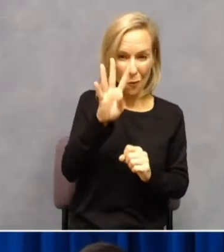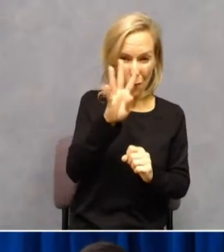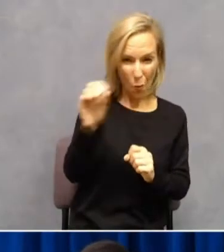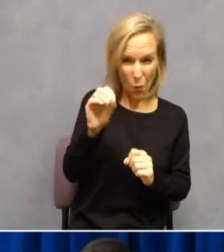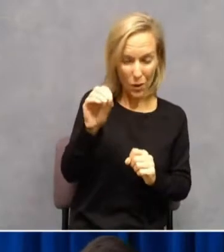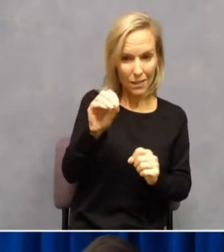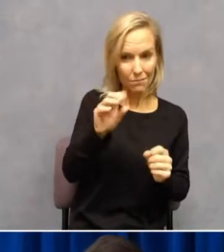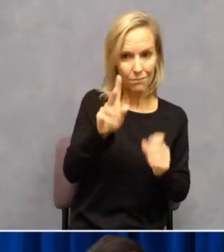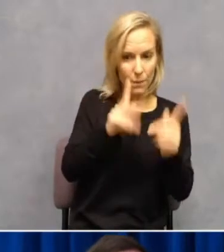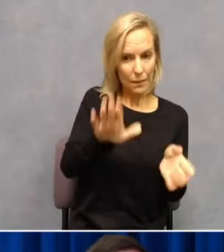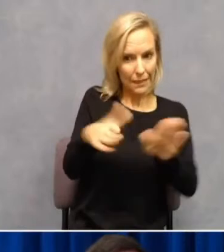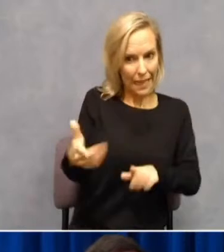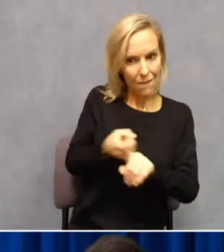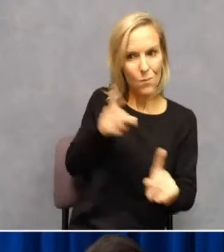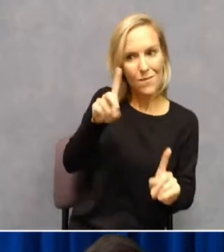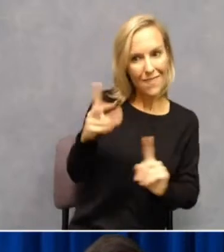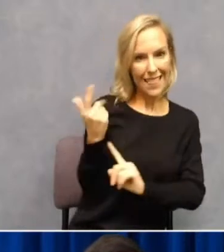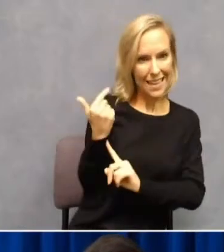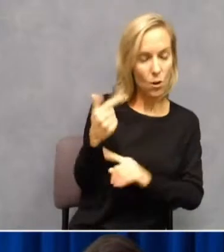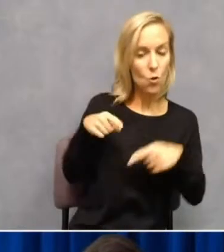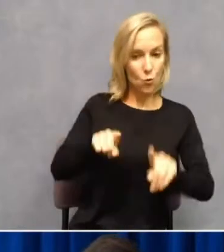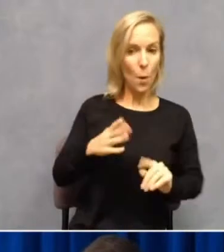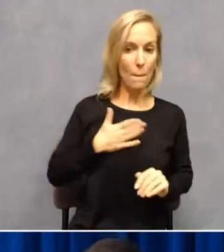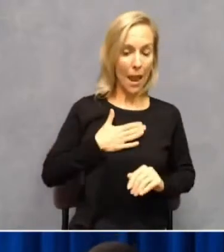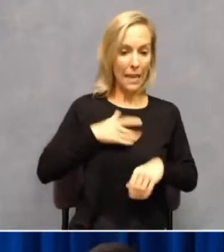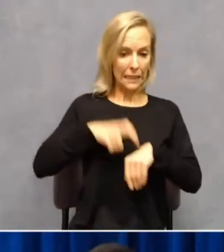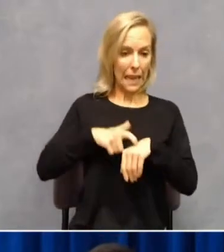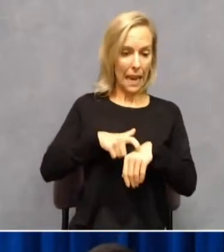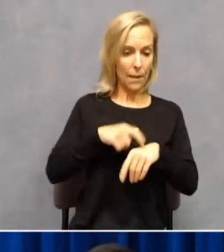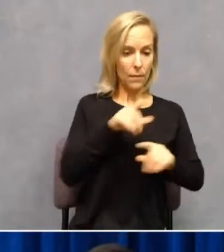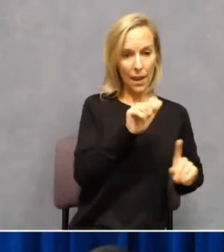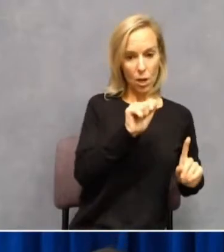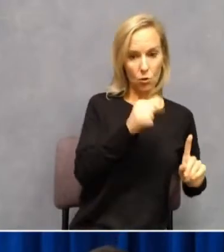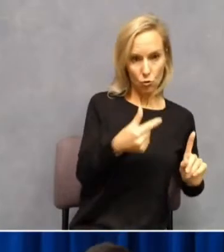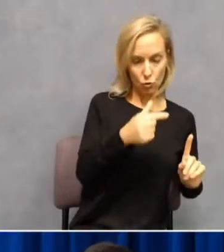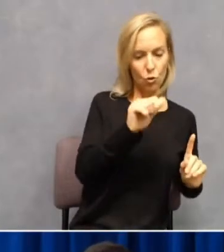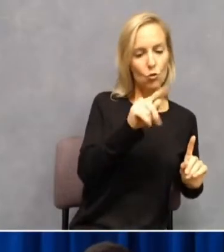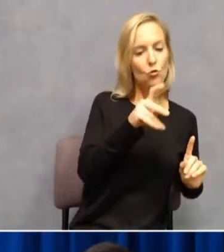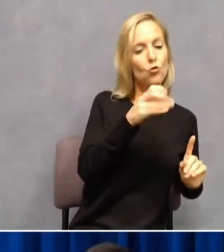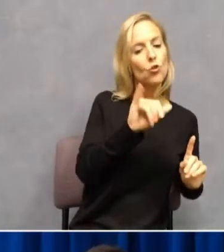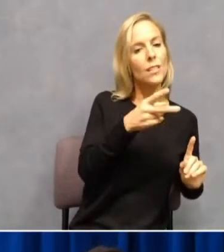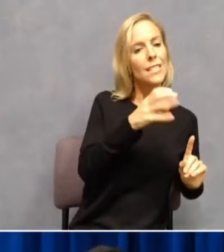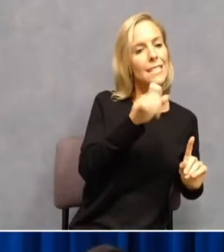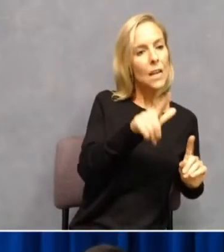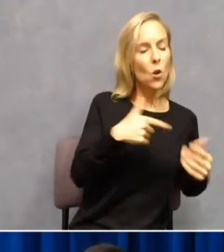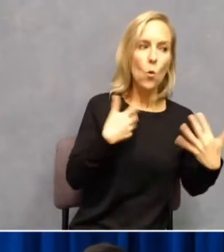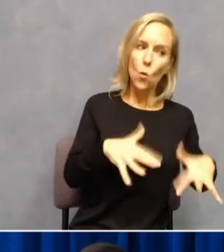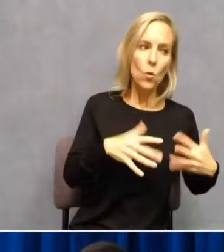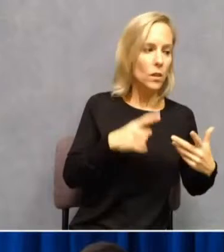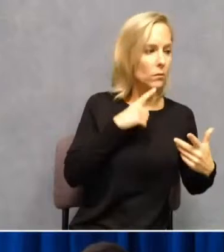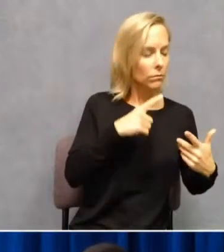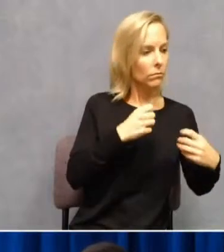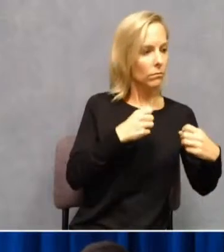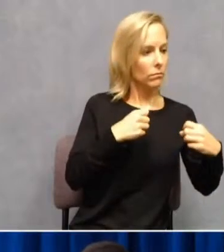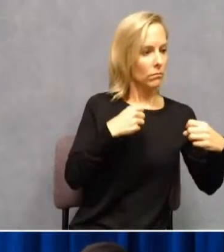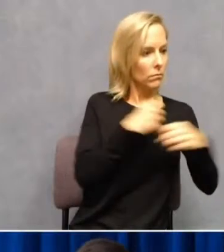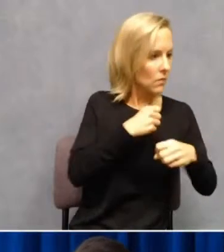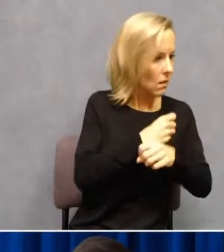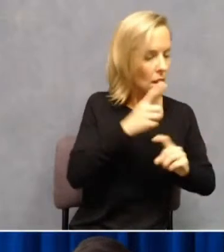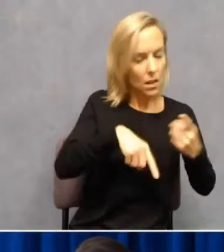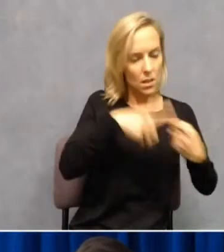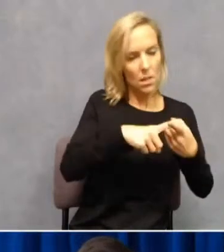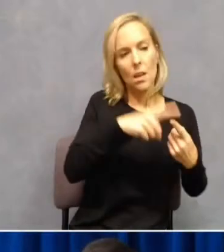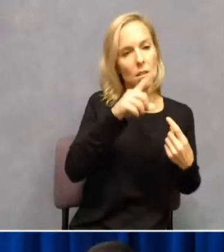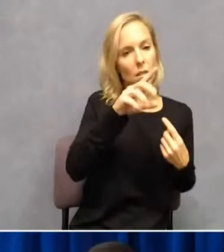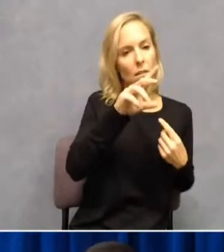During my time as Attorney General, I worked hard to combat violence, sexual violence, violence against children. And as governor, I